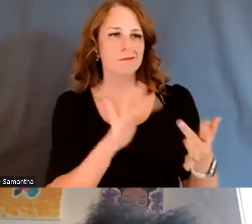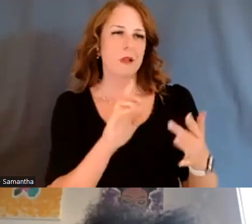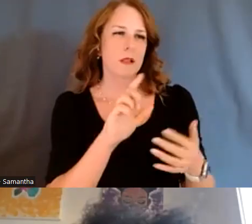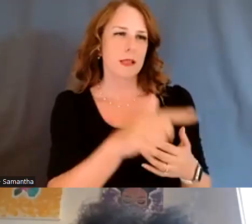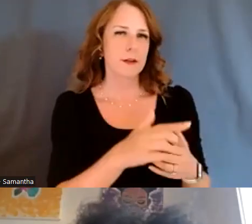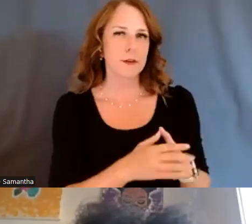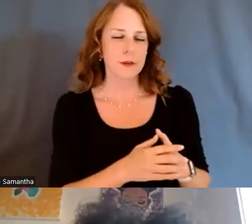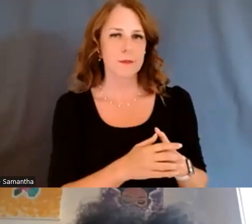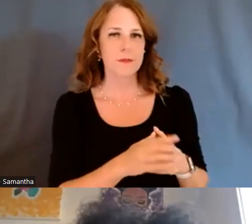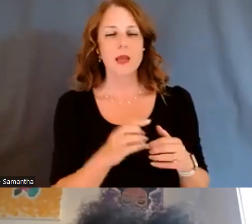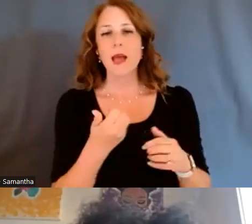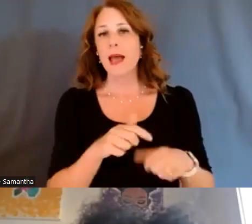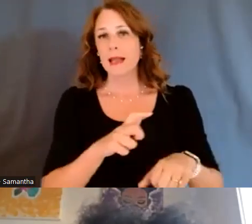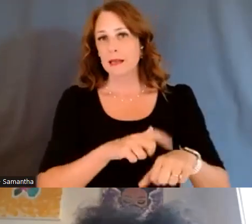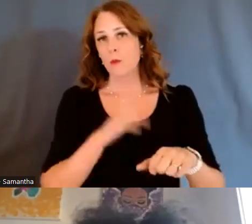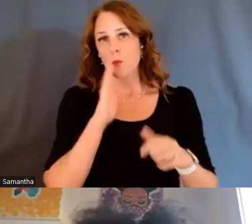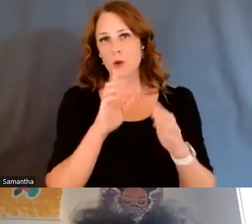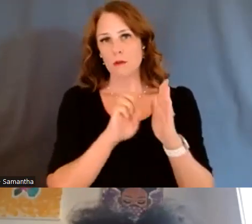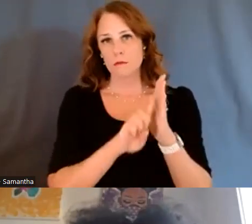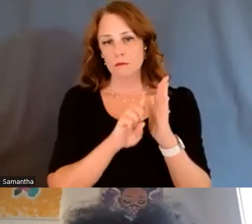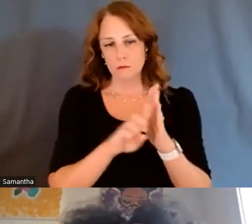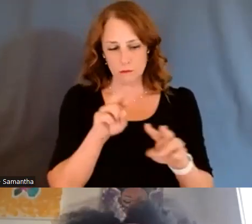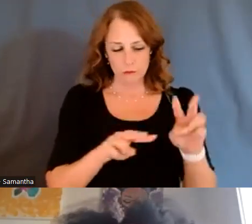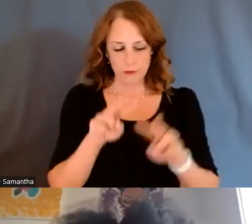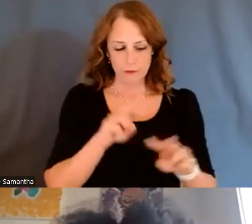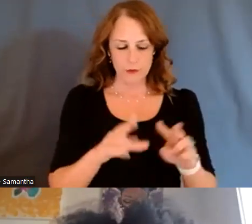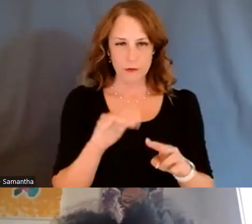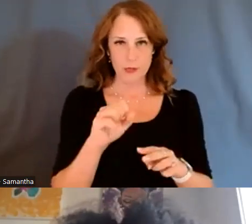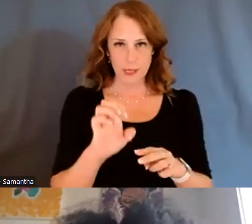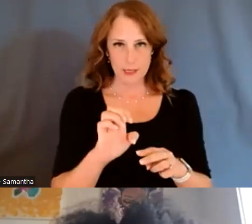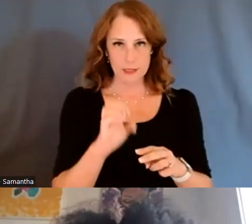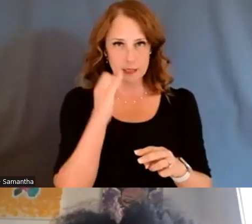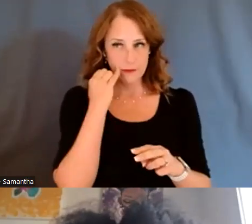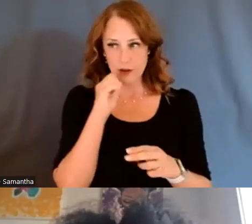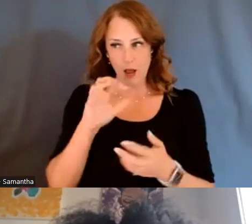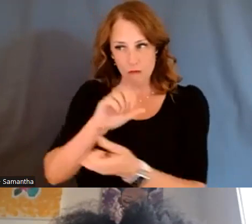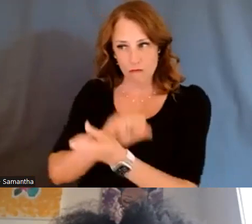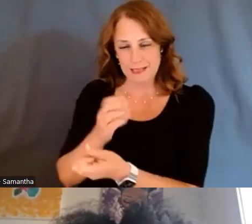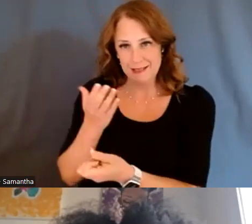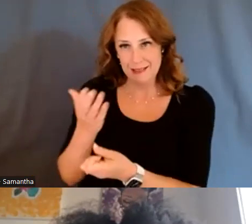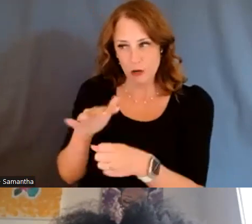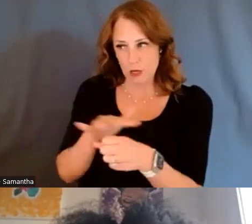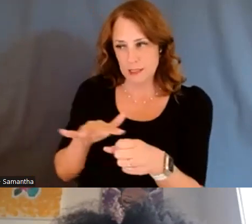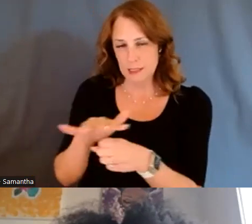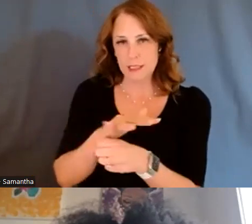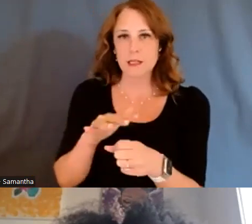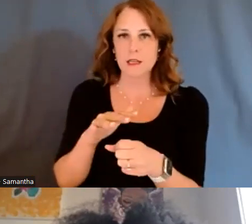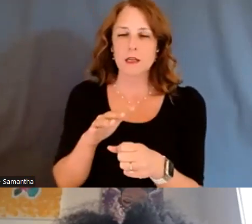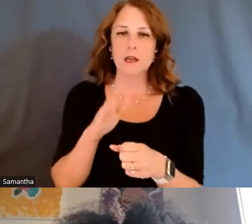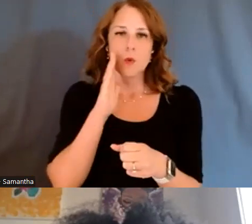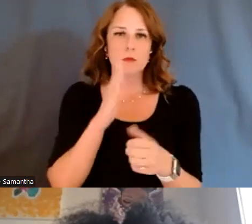and determination, if it's not an on-scene arrest, whether or not charges would be brought.